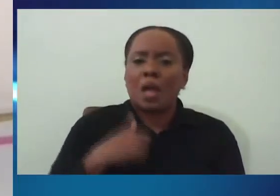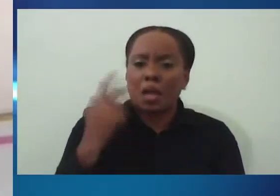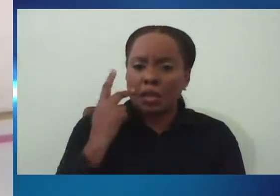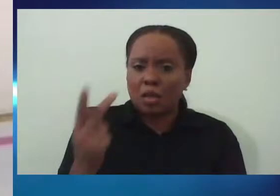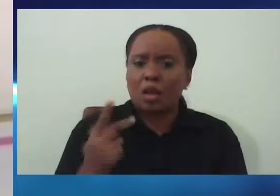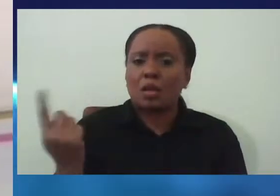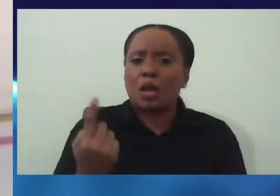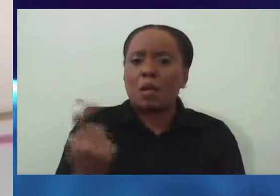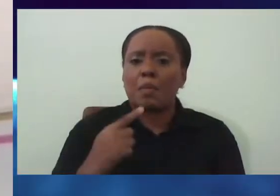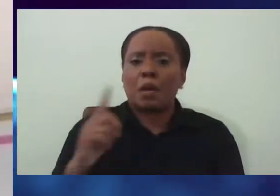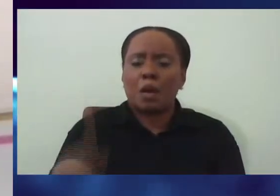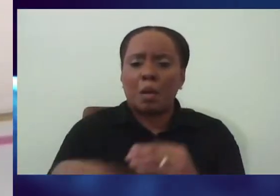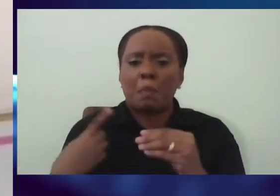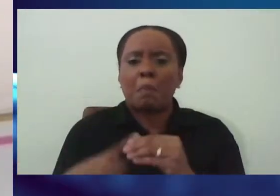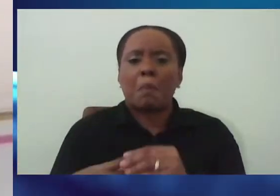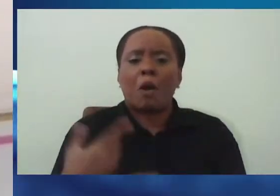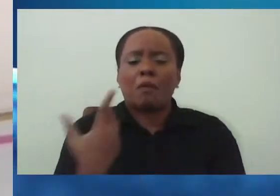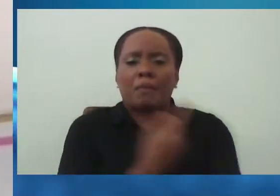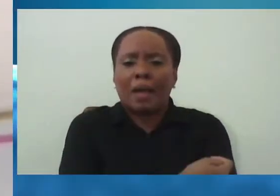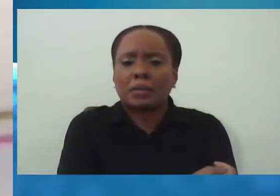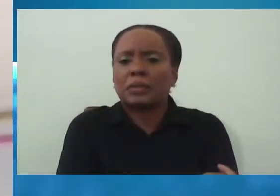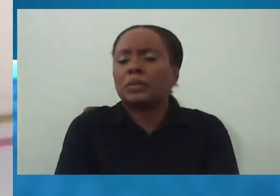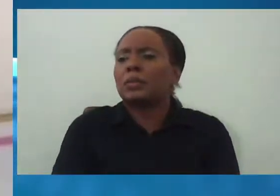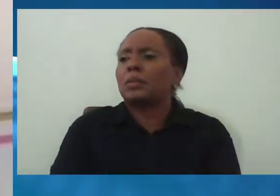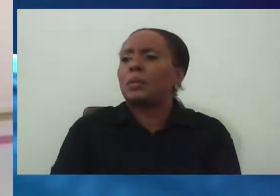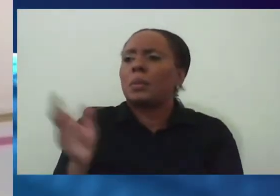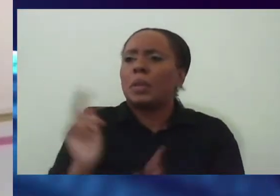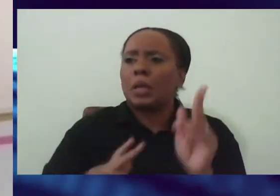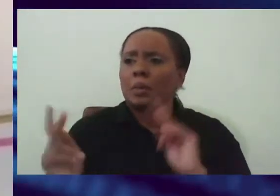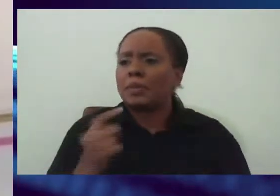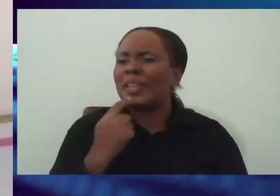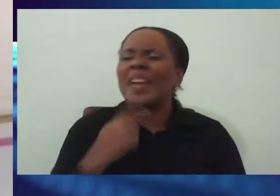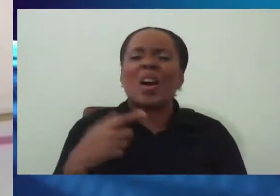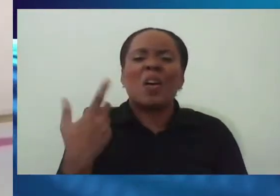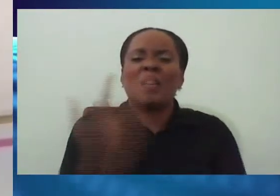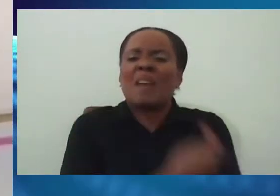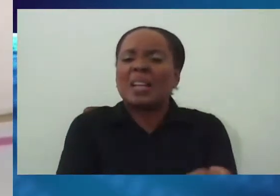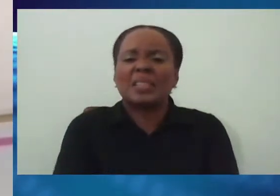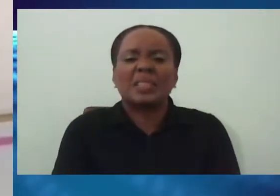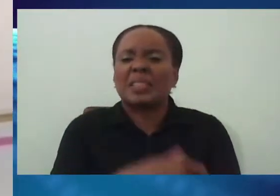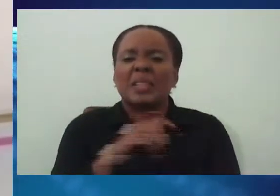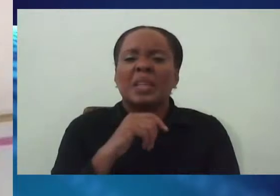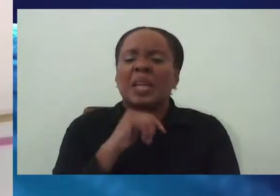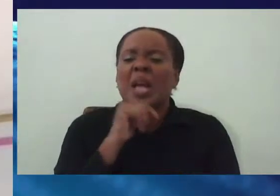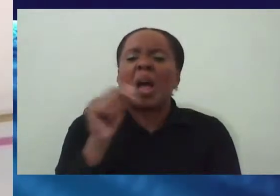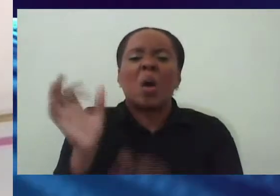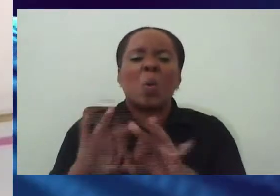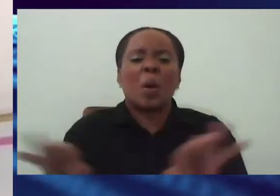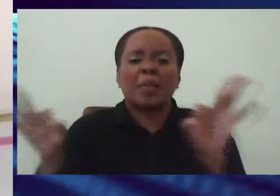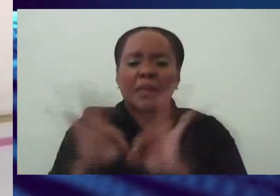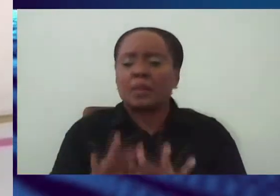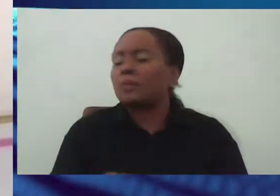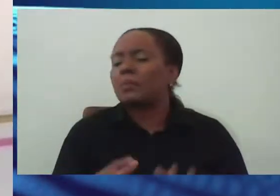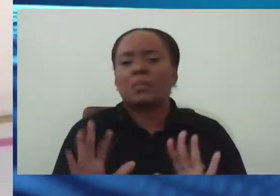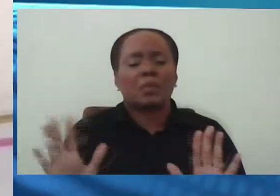the vaccine not being useful? There is sufficient evidence that says that the vaccine is useful in its